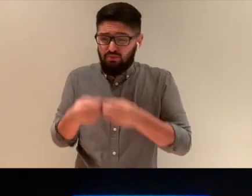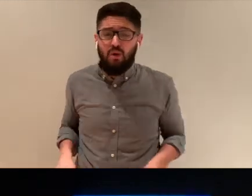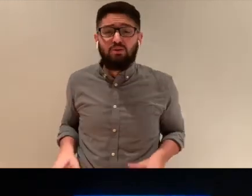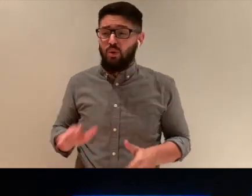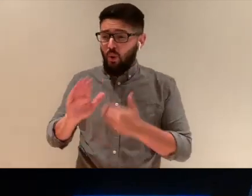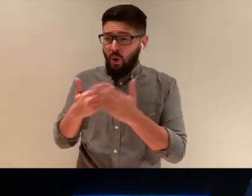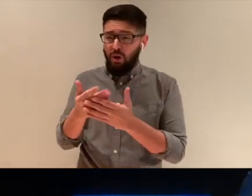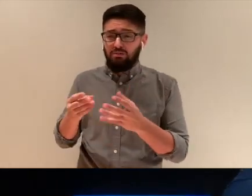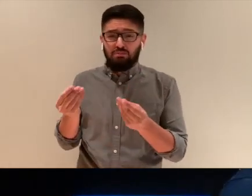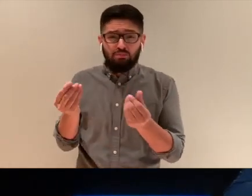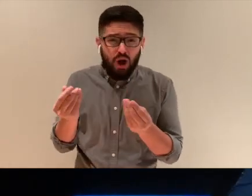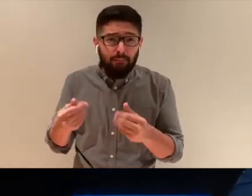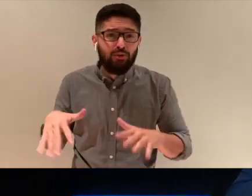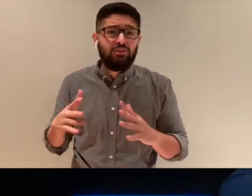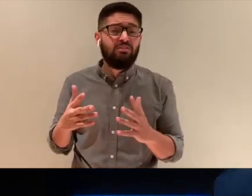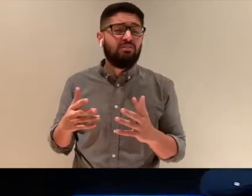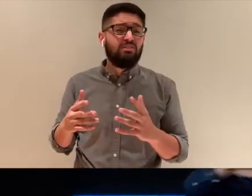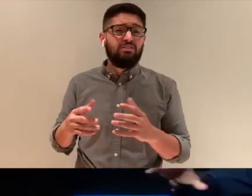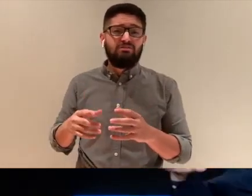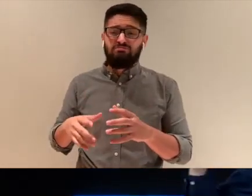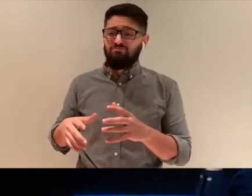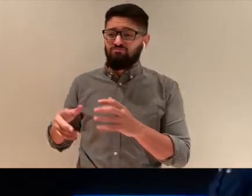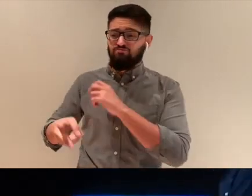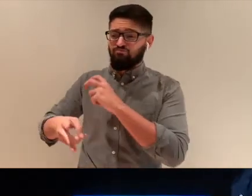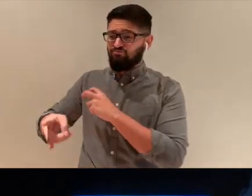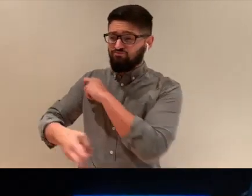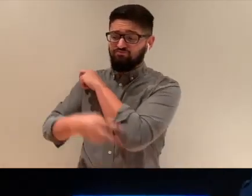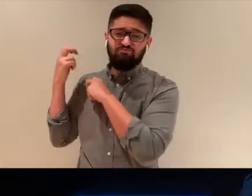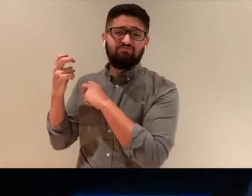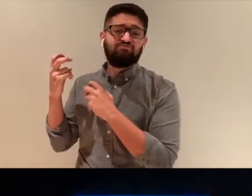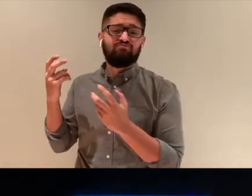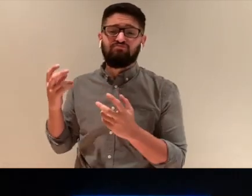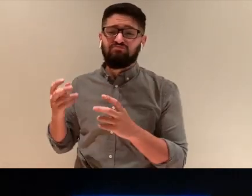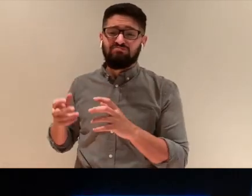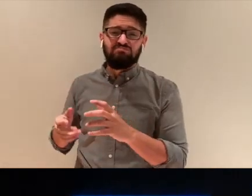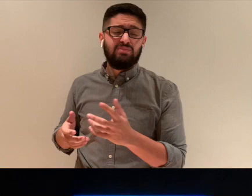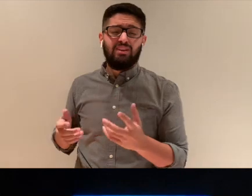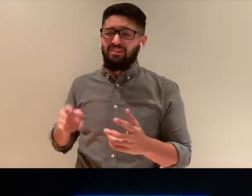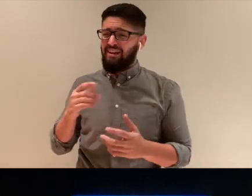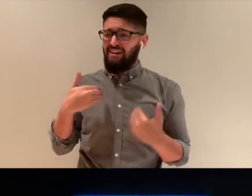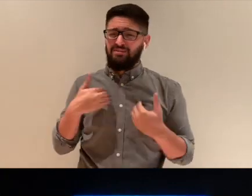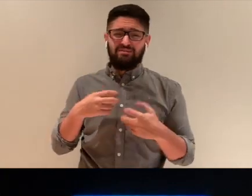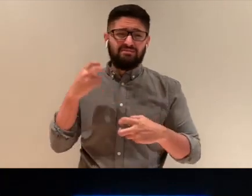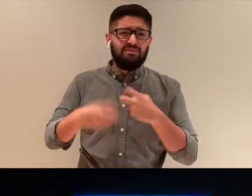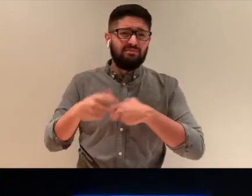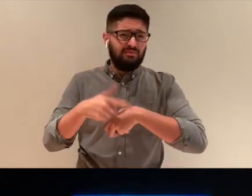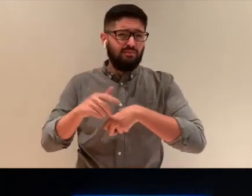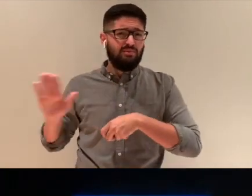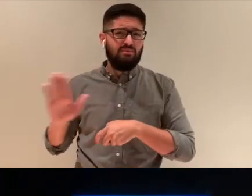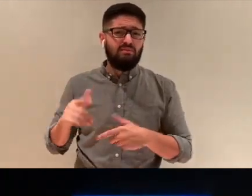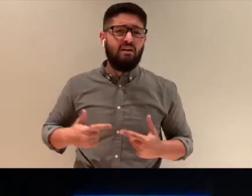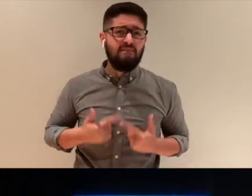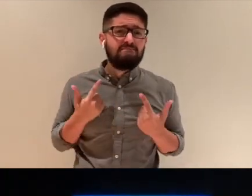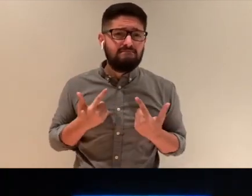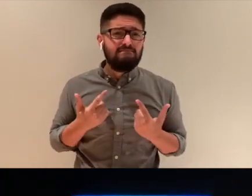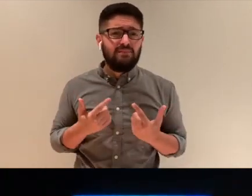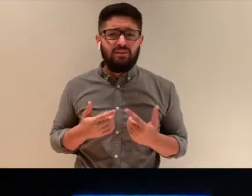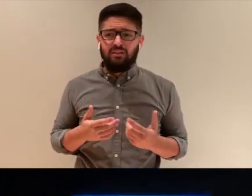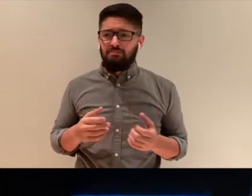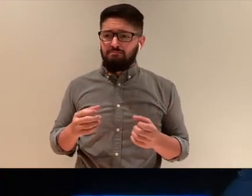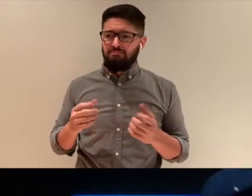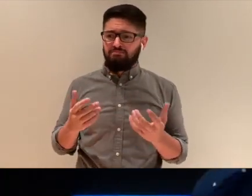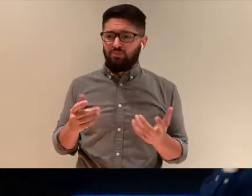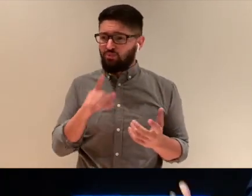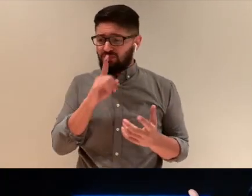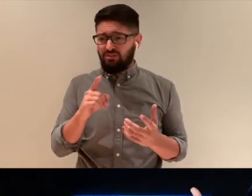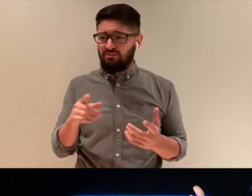they had. All their property was plundered, and they were just in a very difficult position in their life with